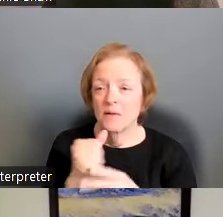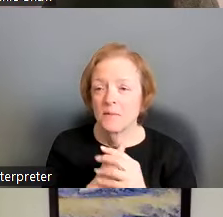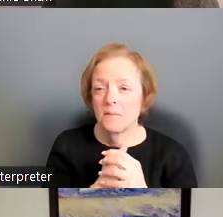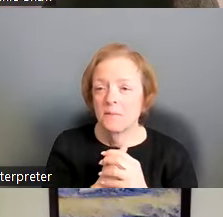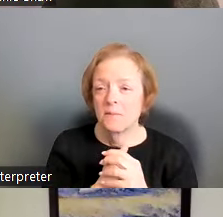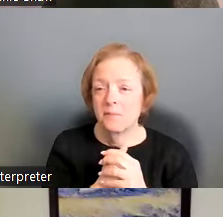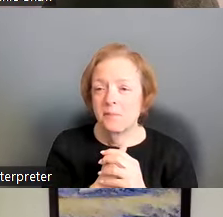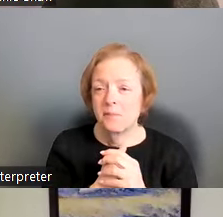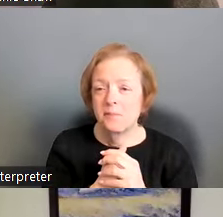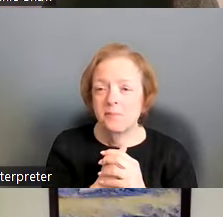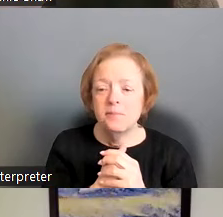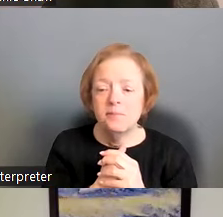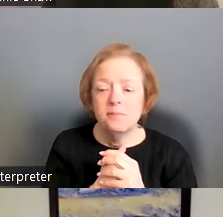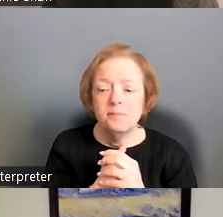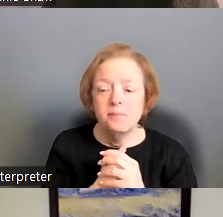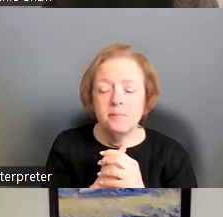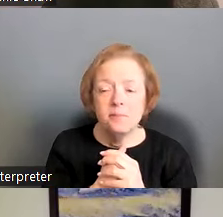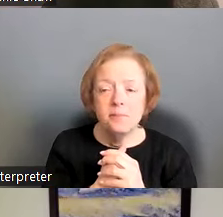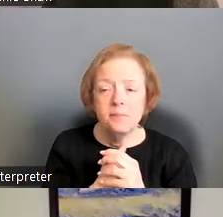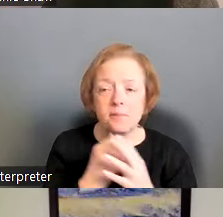So let's see.